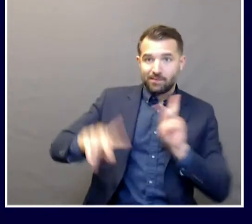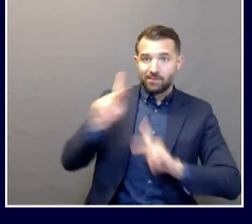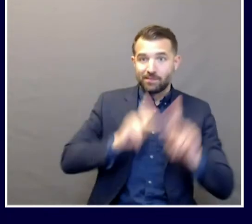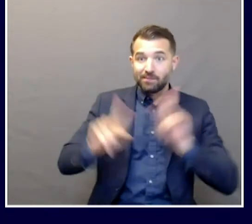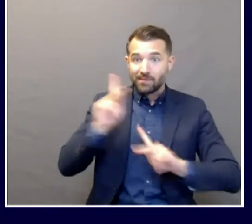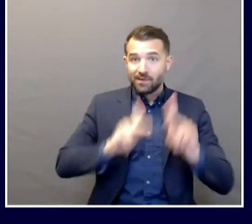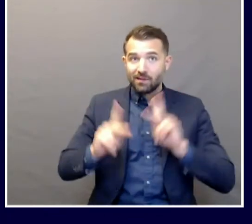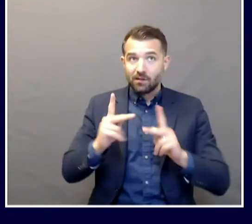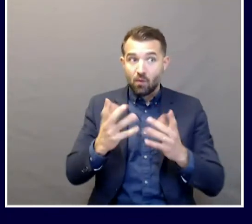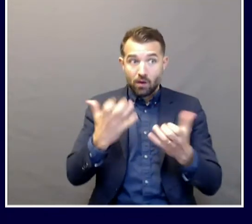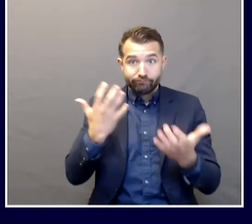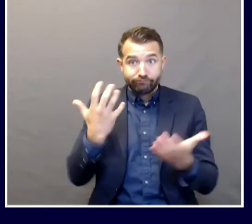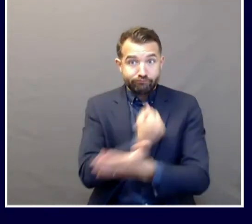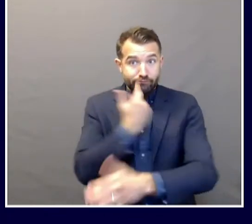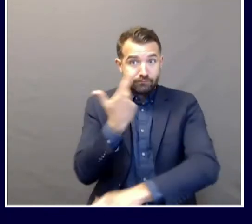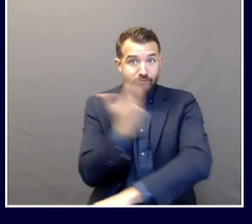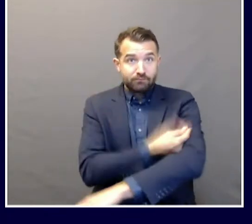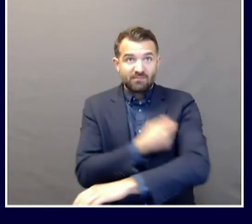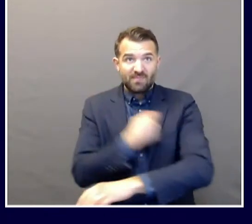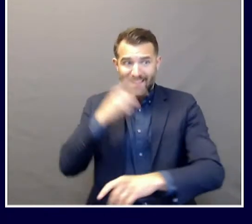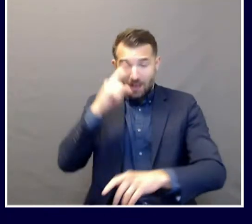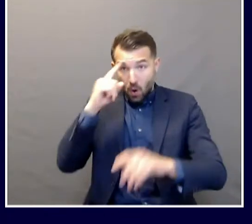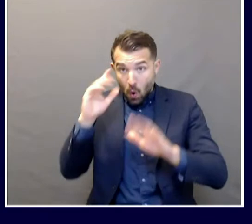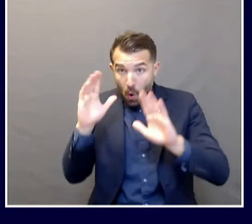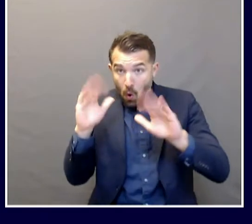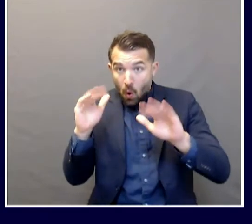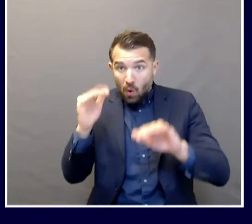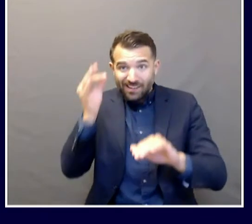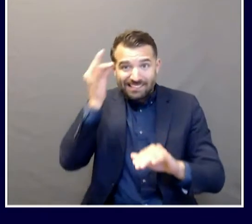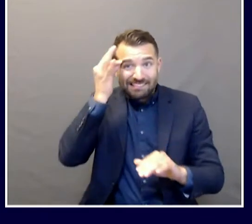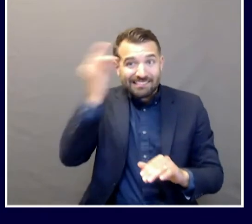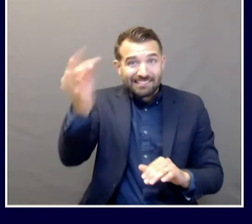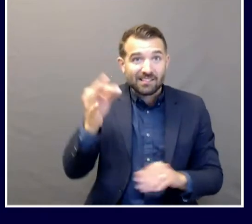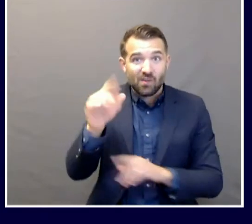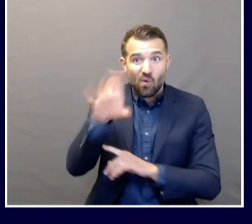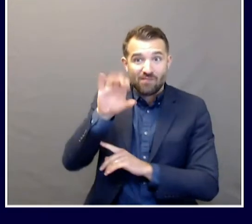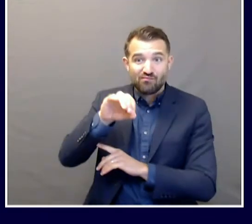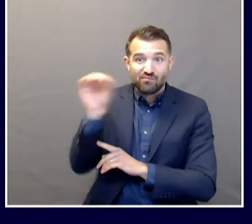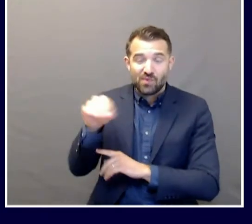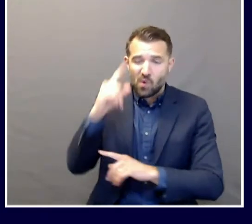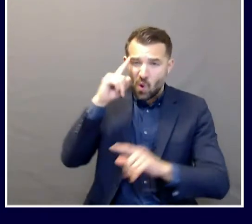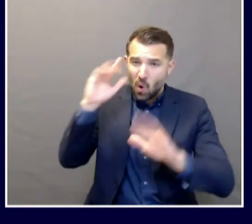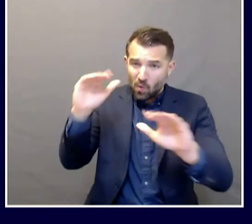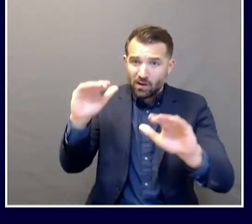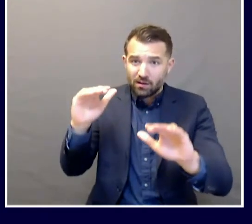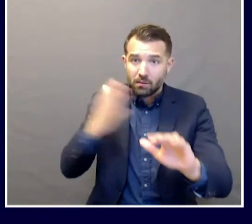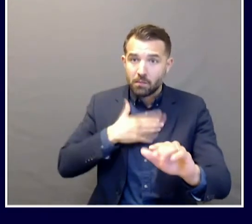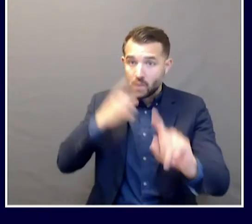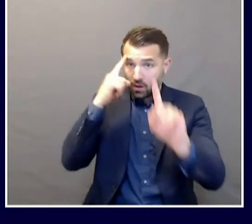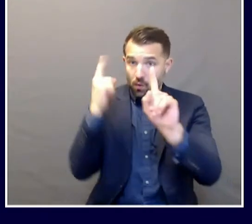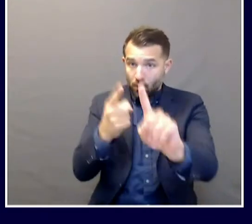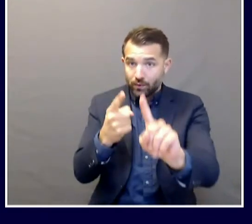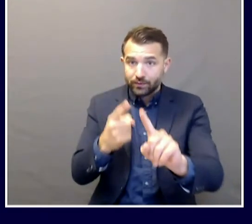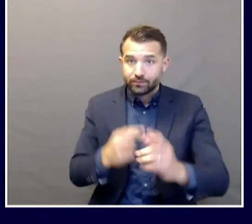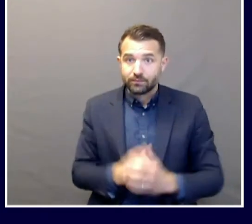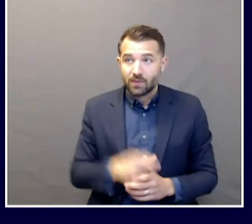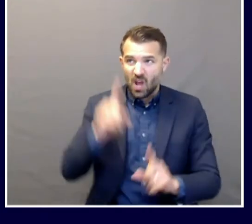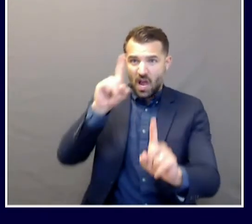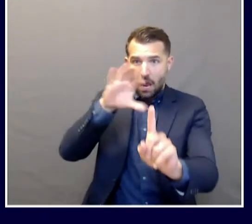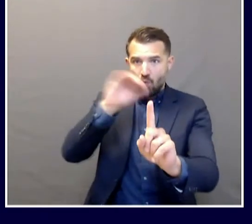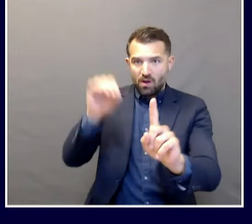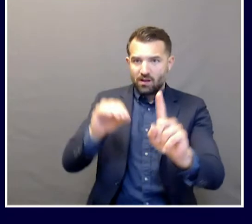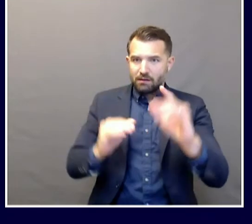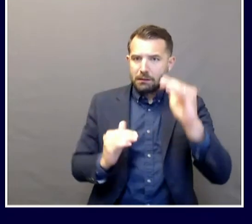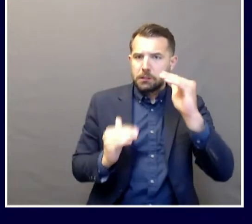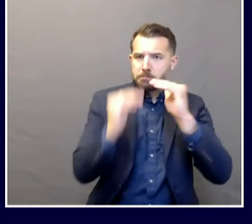to 100% as possible. That's our aspirational goal, to get to as close to 100% as possible. But